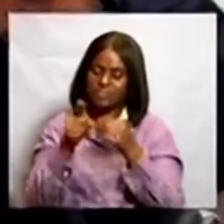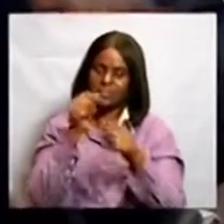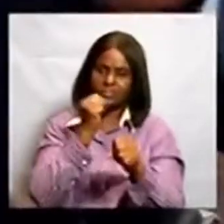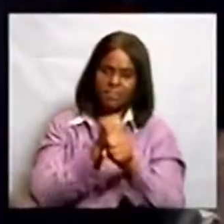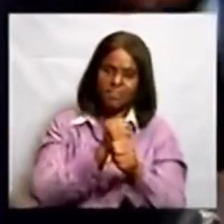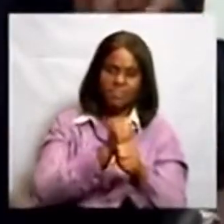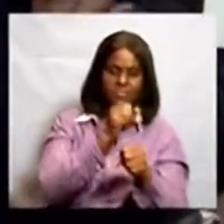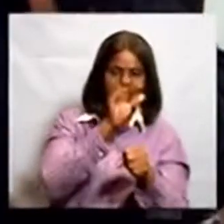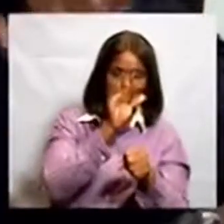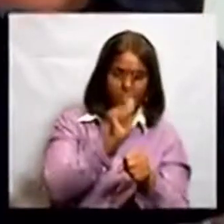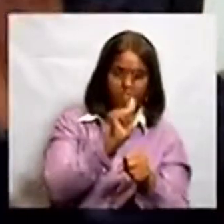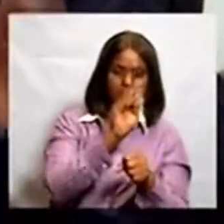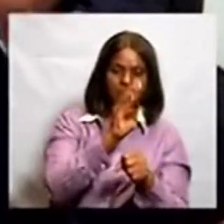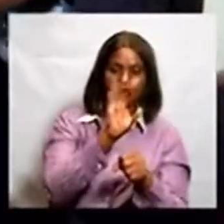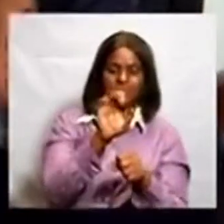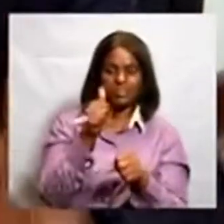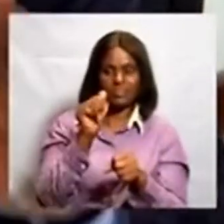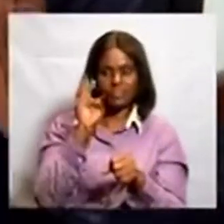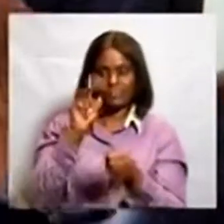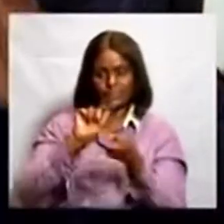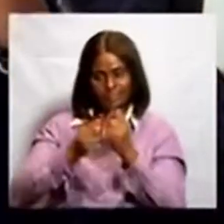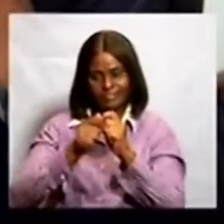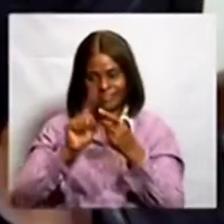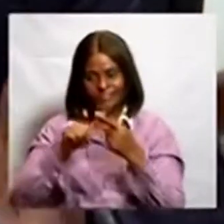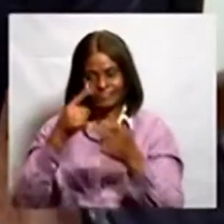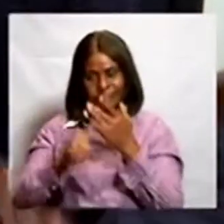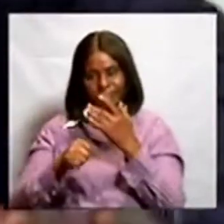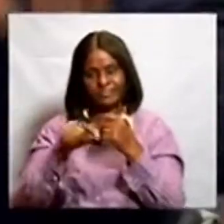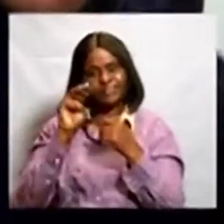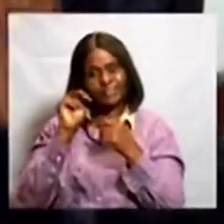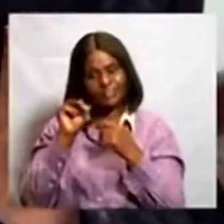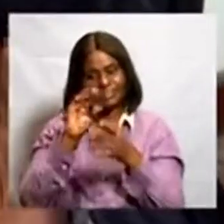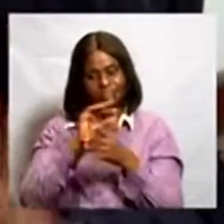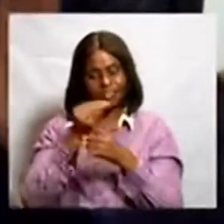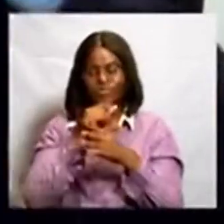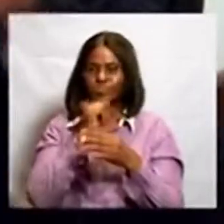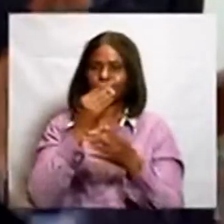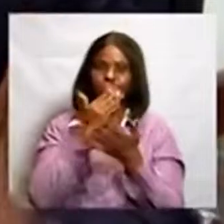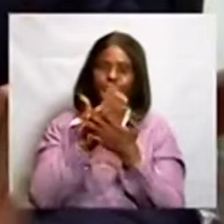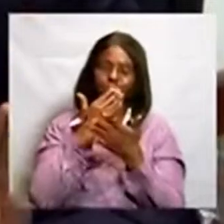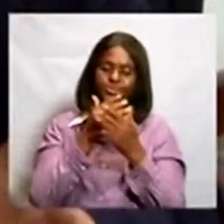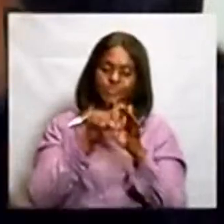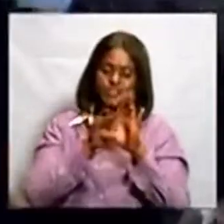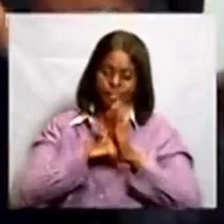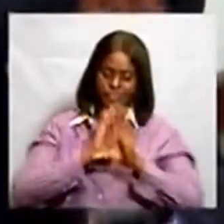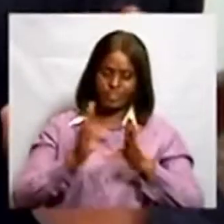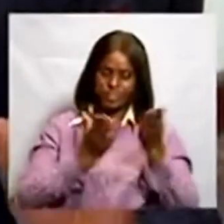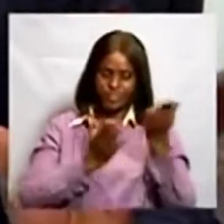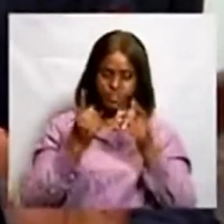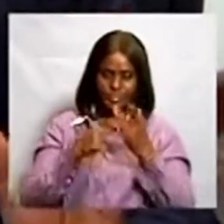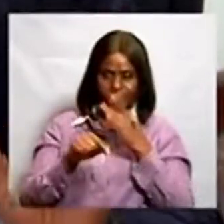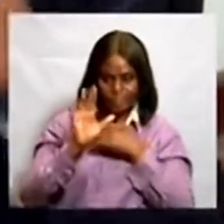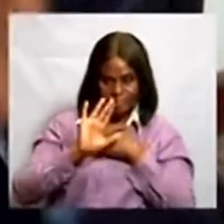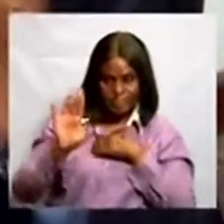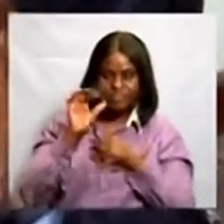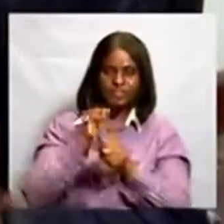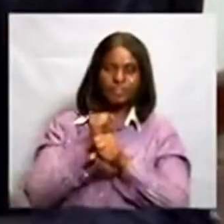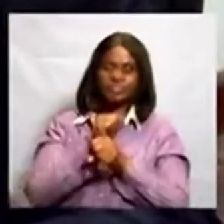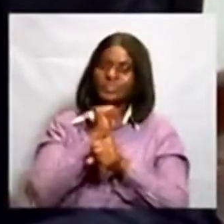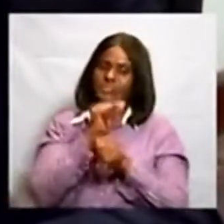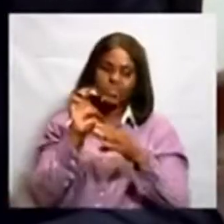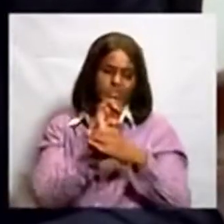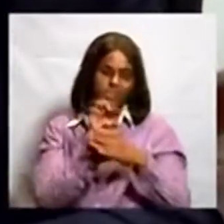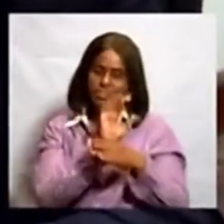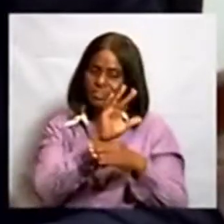A, B, C, then we'll convert it whether it's a merit or it's satisfactory in the Zambian sense. That is their role, not to